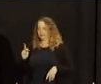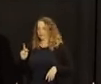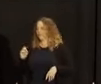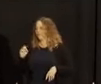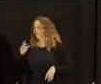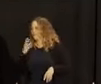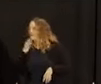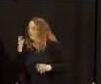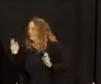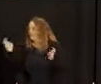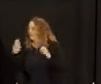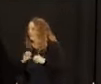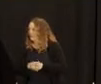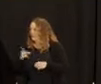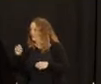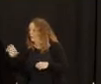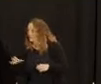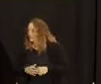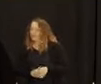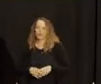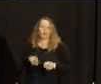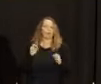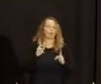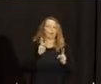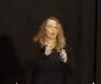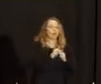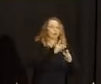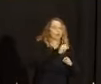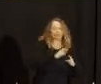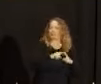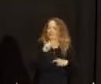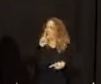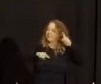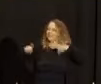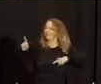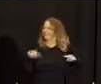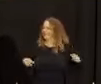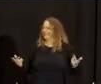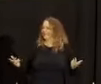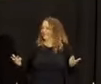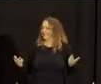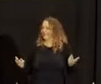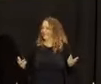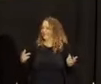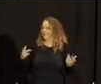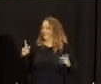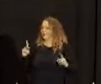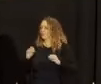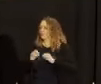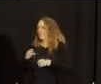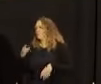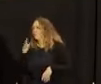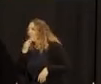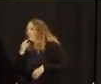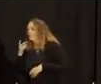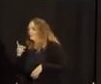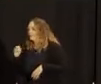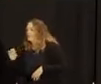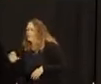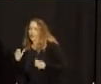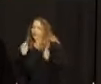or people of color or people with disabilities, but in fact, it can be people of color with